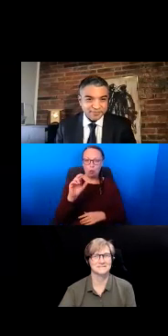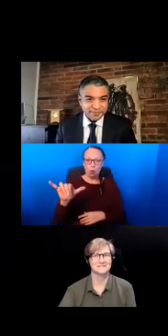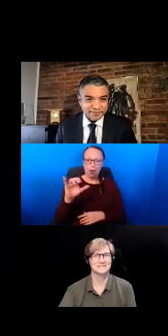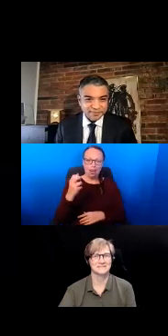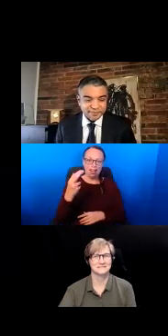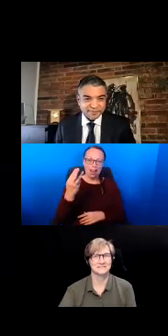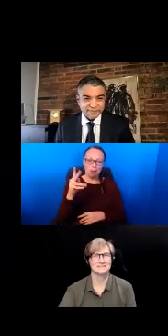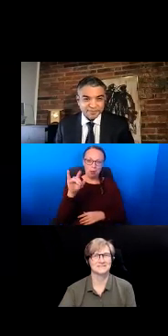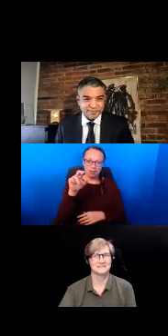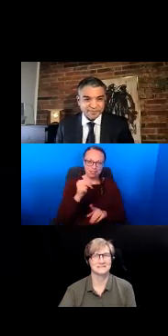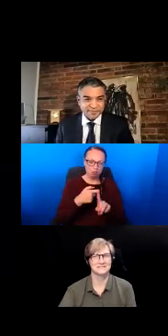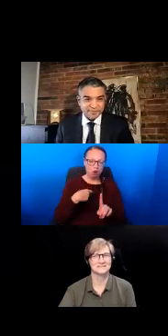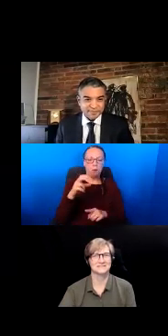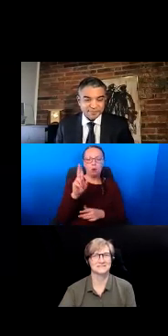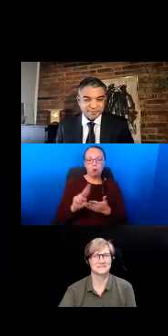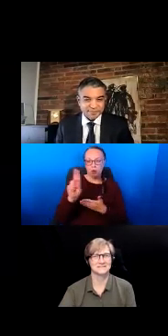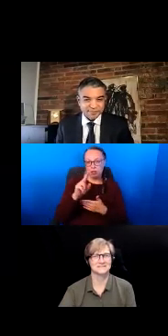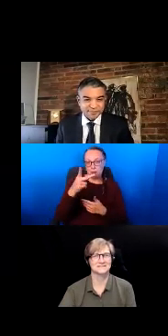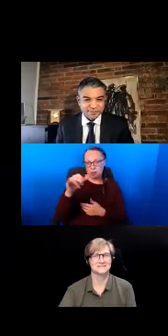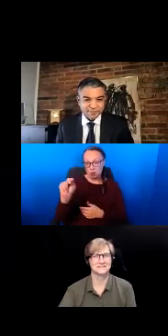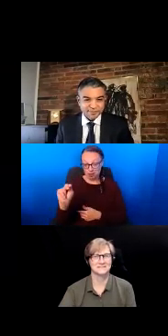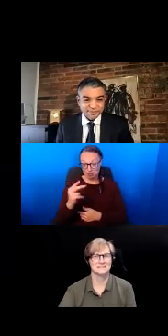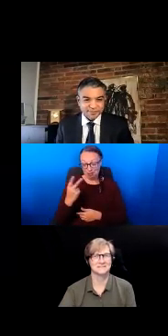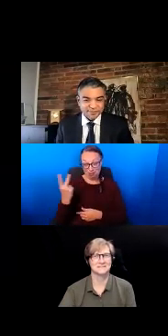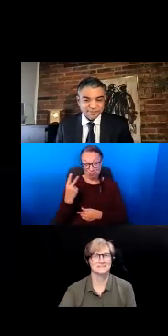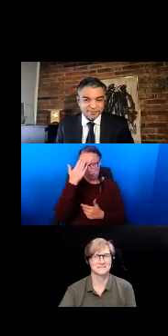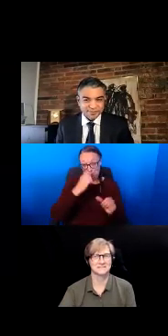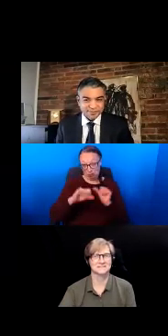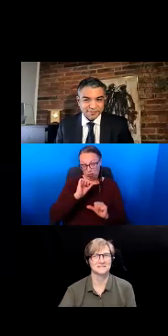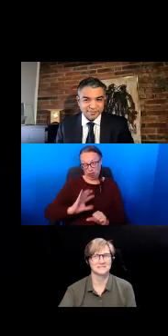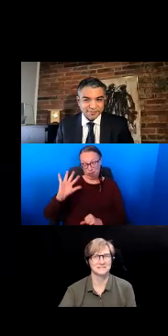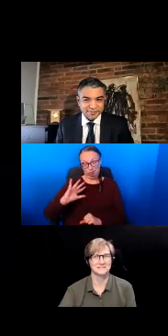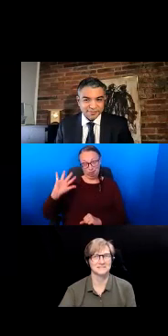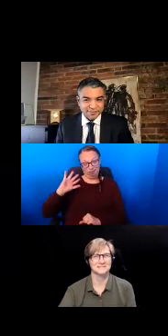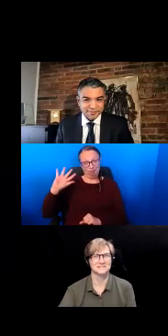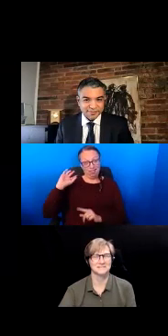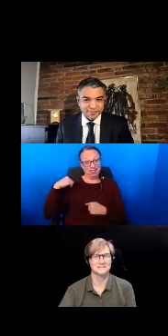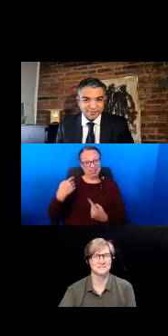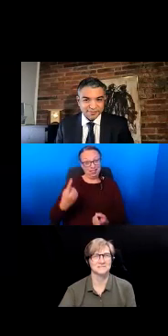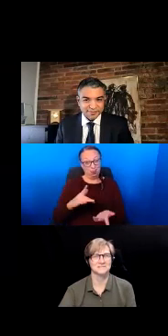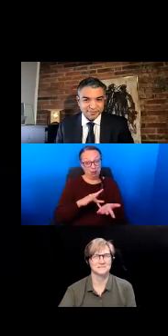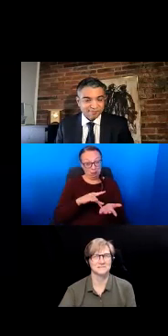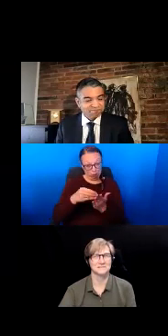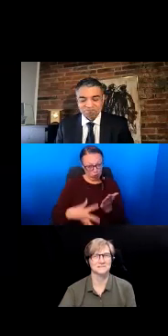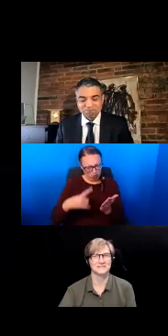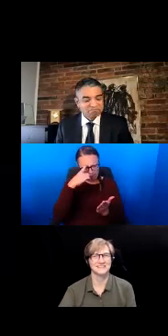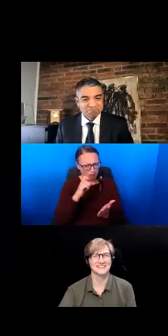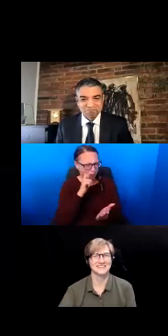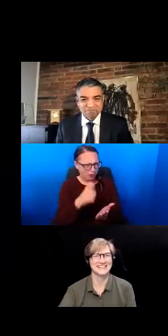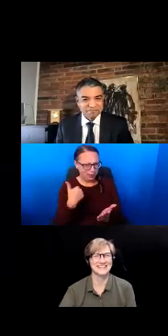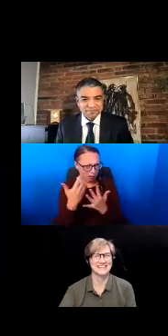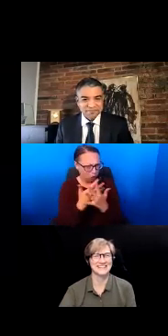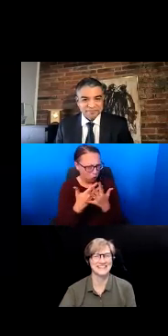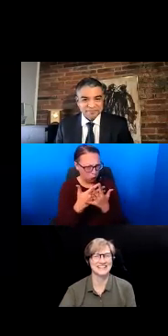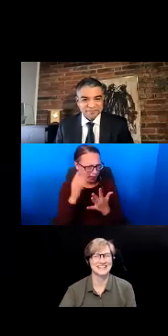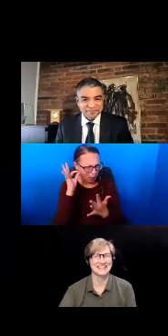of Pennsylvania. I've known him since he was a medical student. I think you did not have gray hair back then, if I'm not